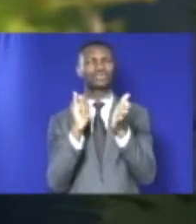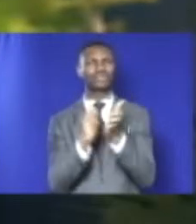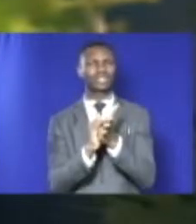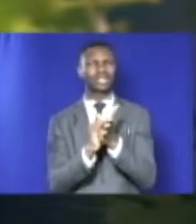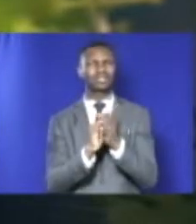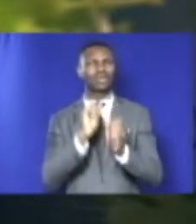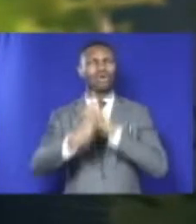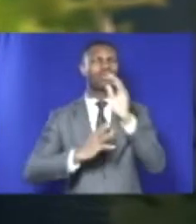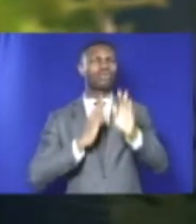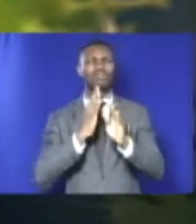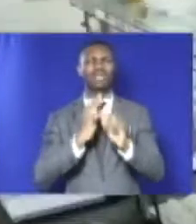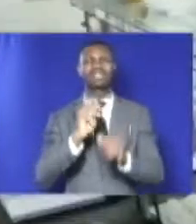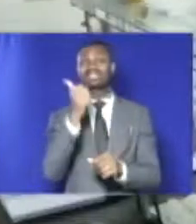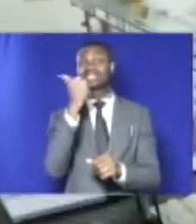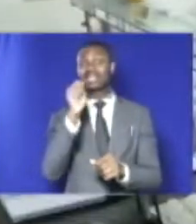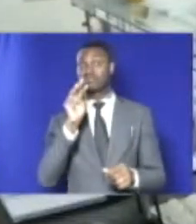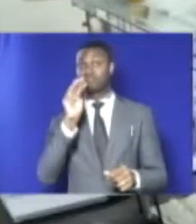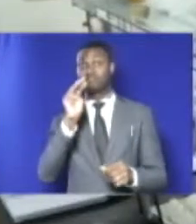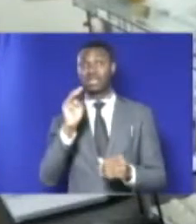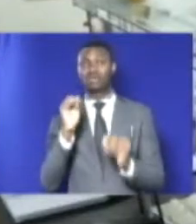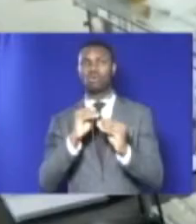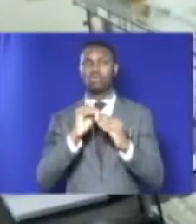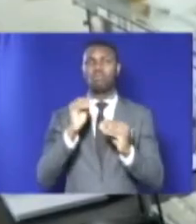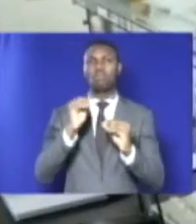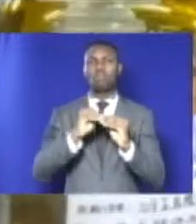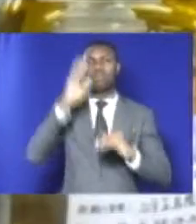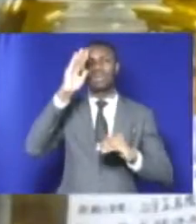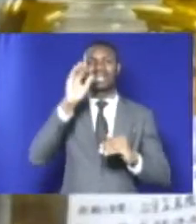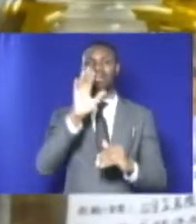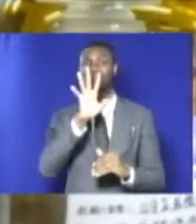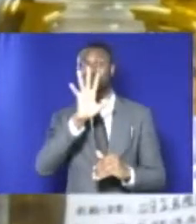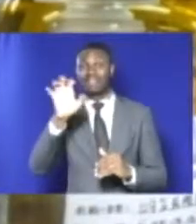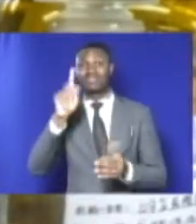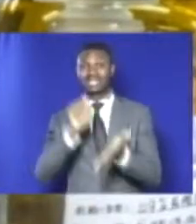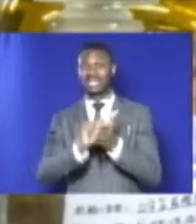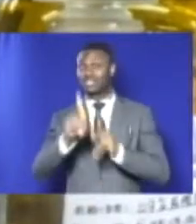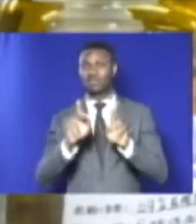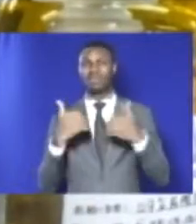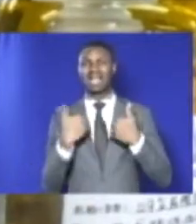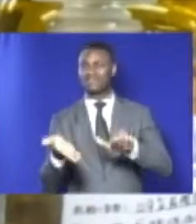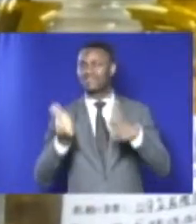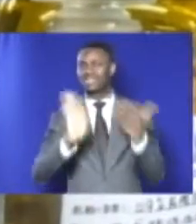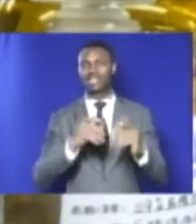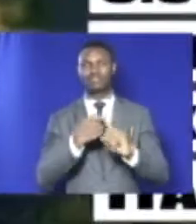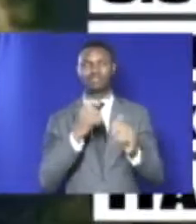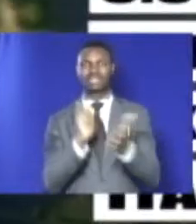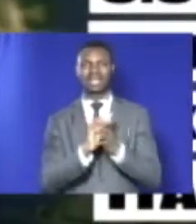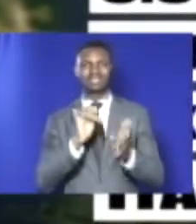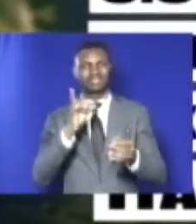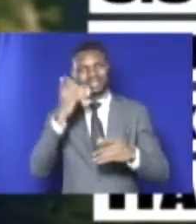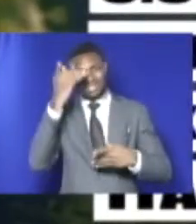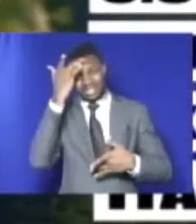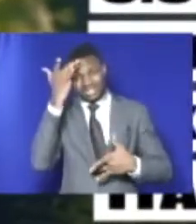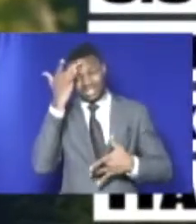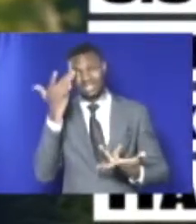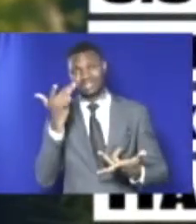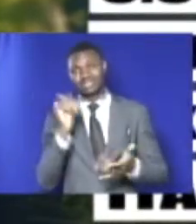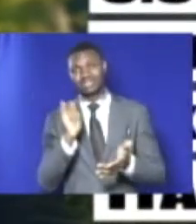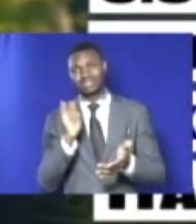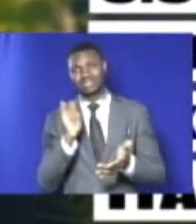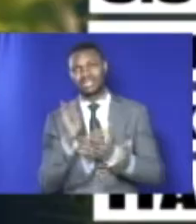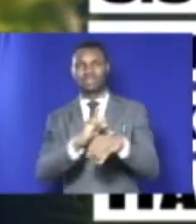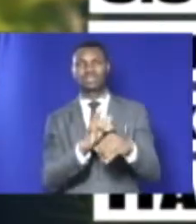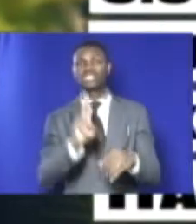10 million and more than 500,000 people have died from the respiratory disease. The United States account